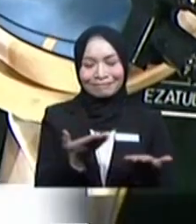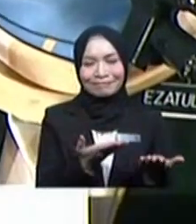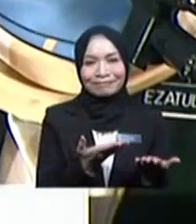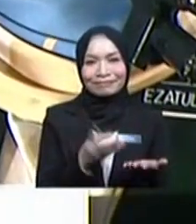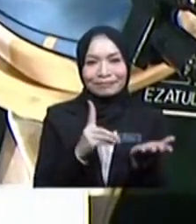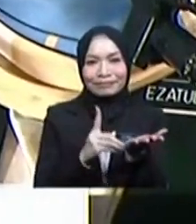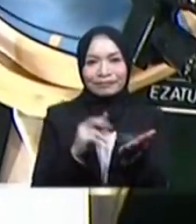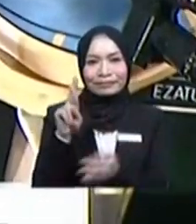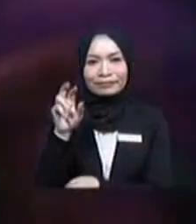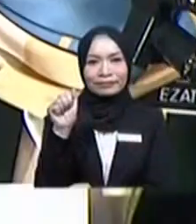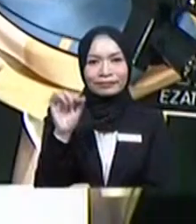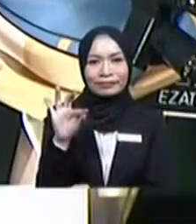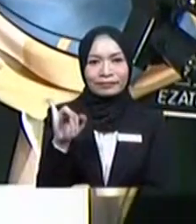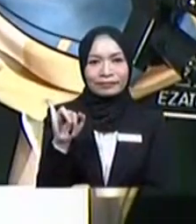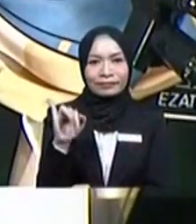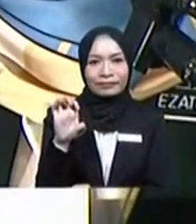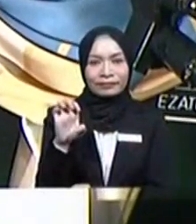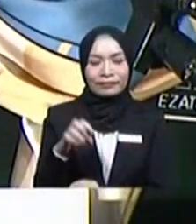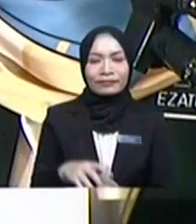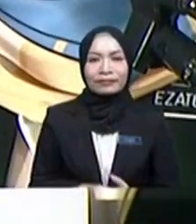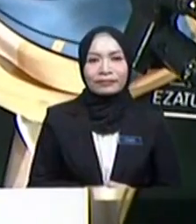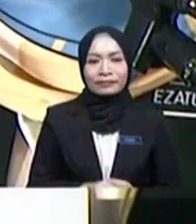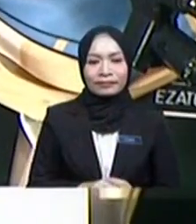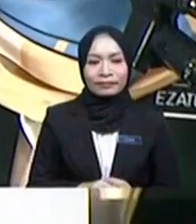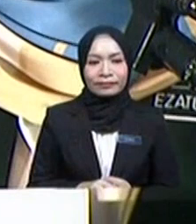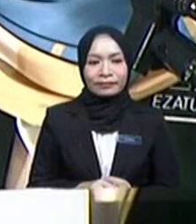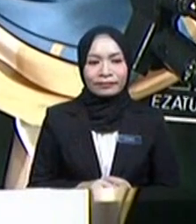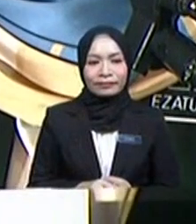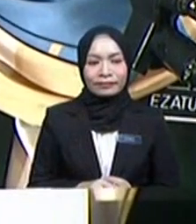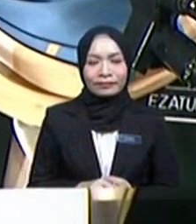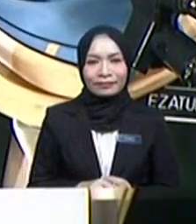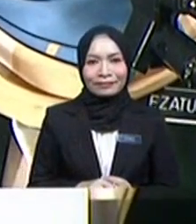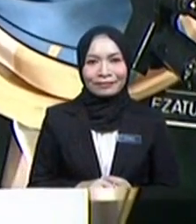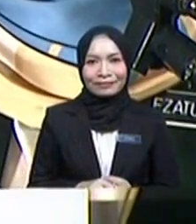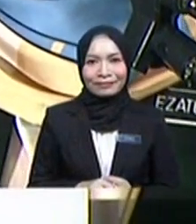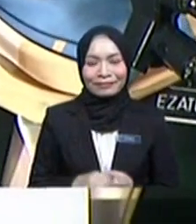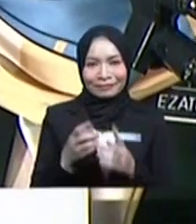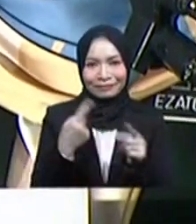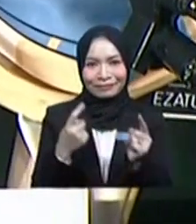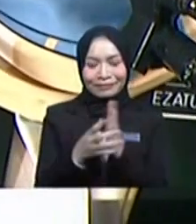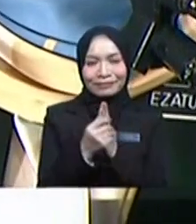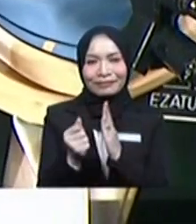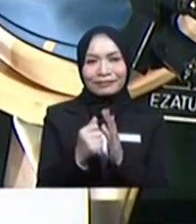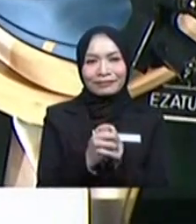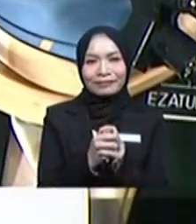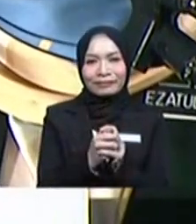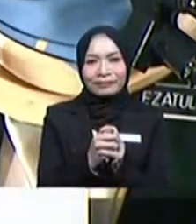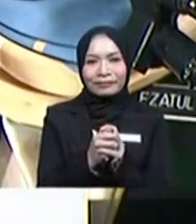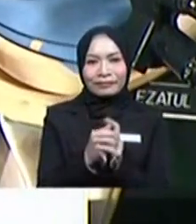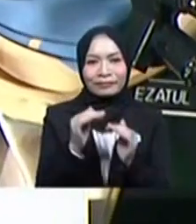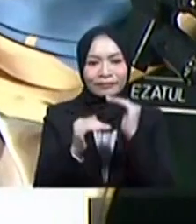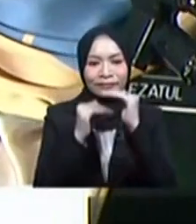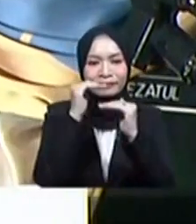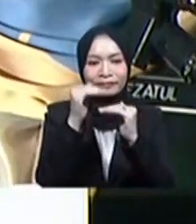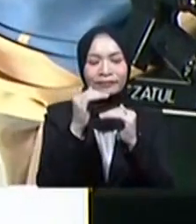Kasim, Deputy Director General of Education, Professional Development Sector, Ministry of Education Malaysia, with us at